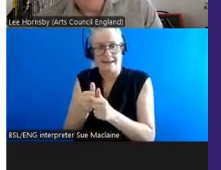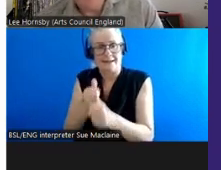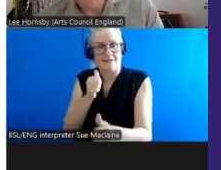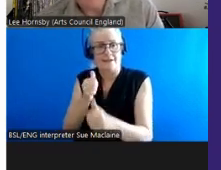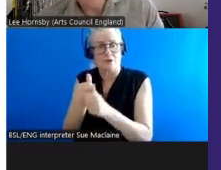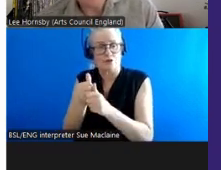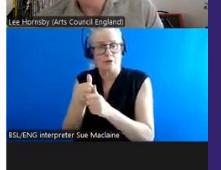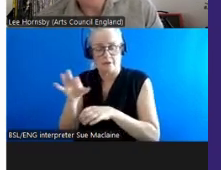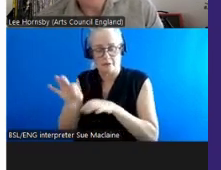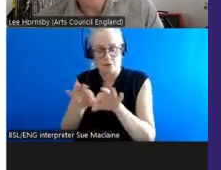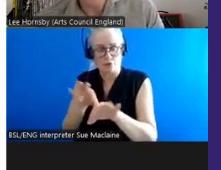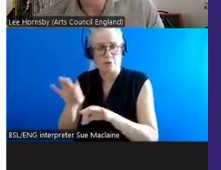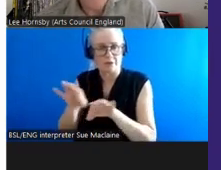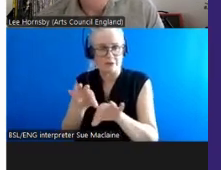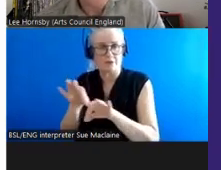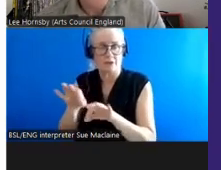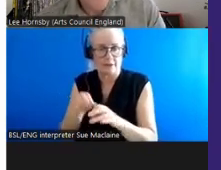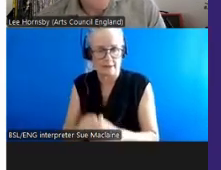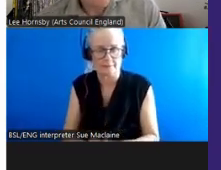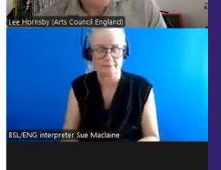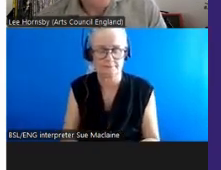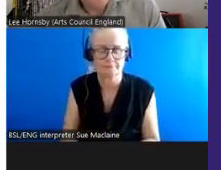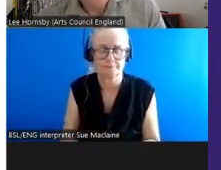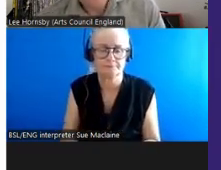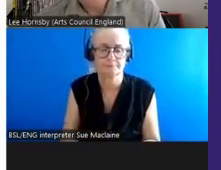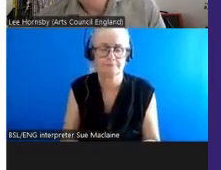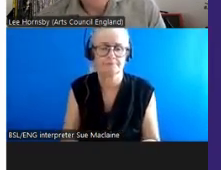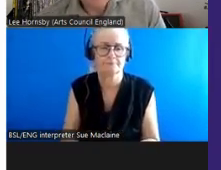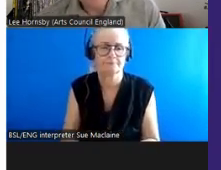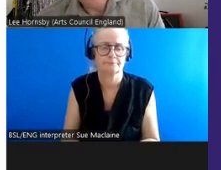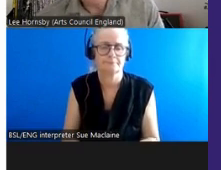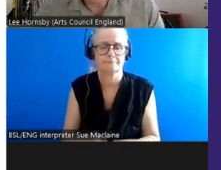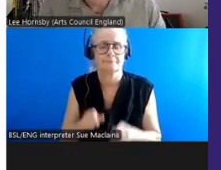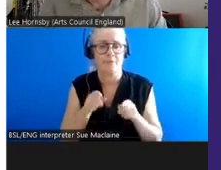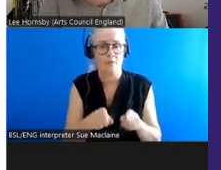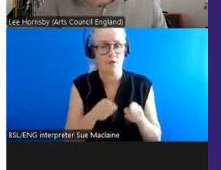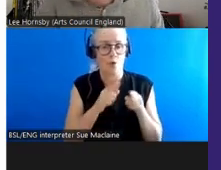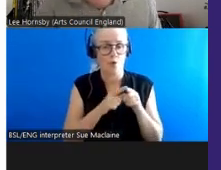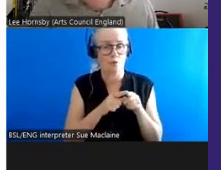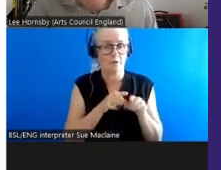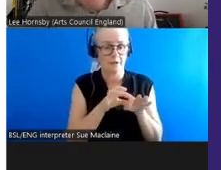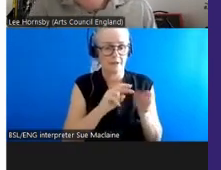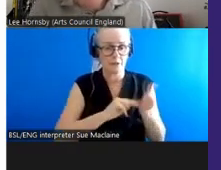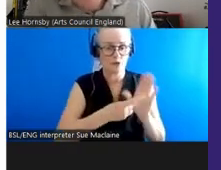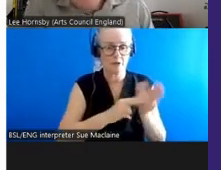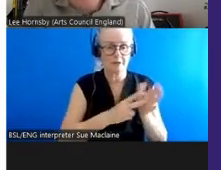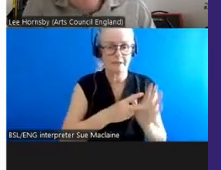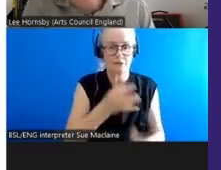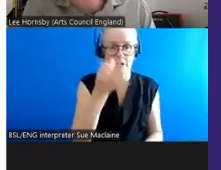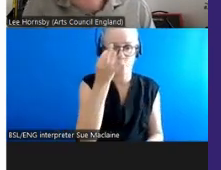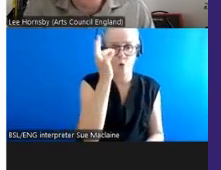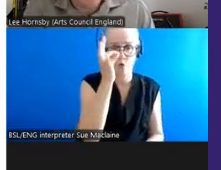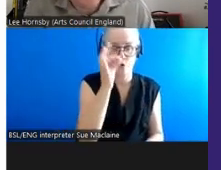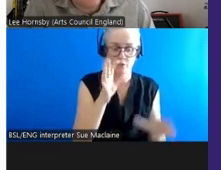Places Growth Fund, which I've just mentioned as well. So those strategic authorities will have flexibility and plans on